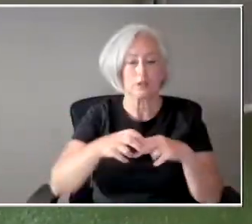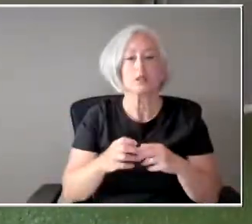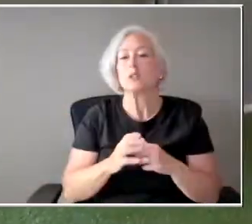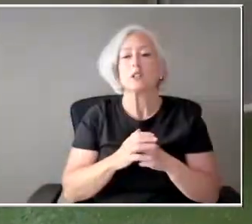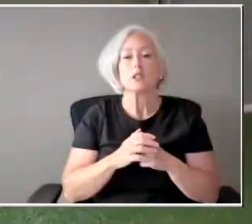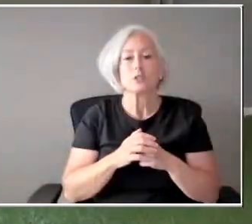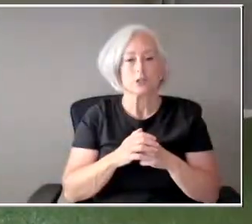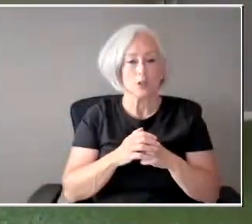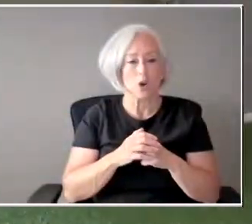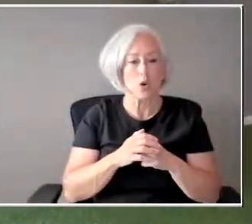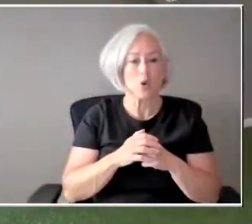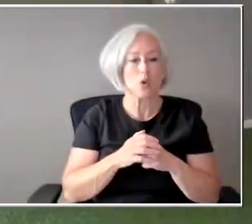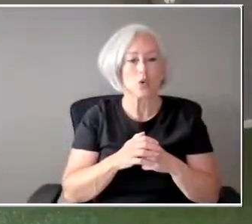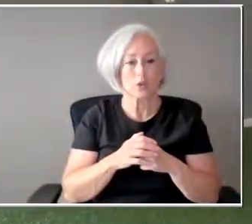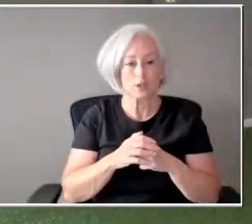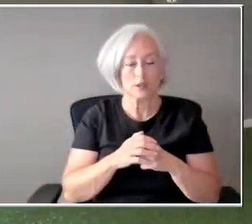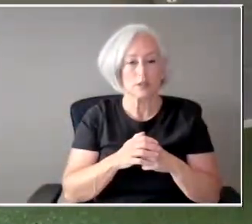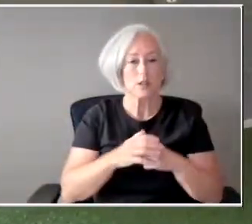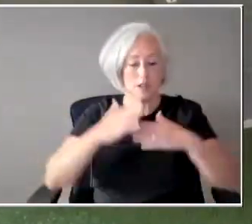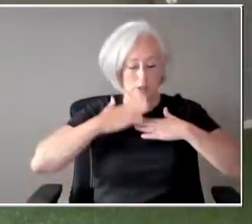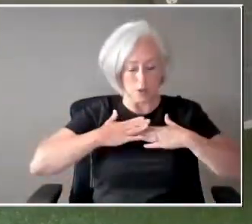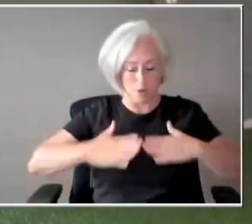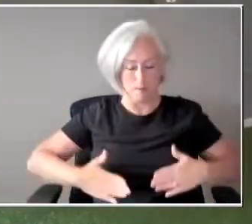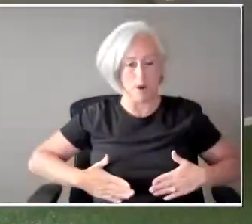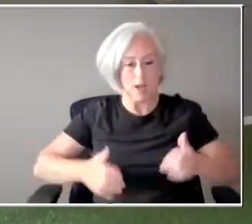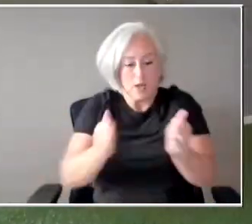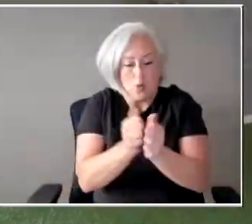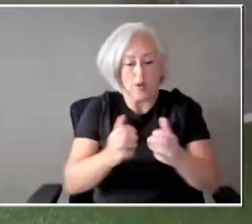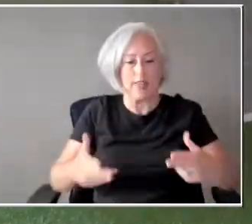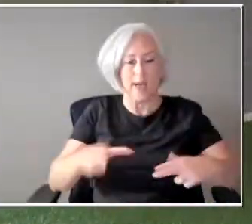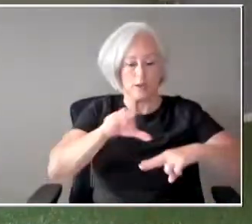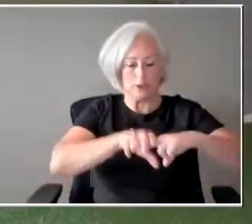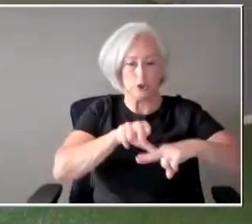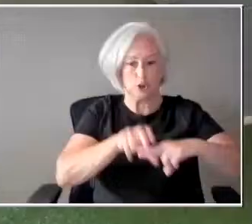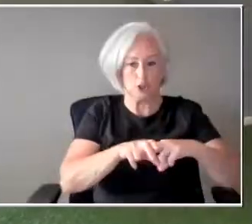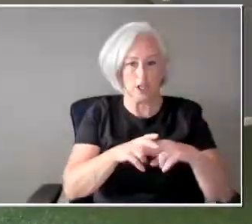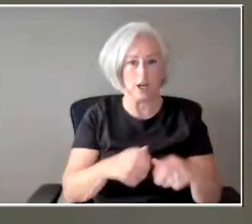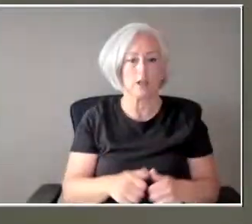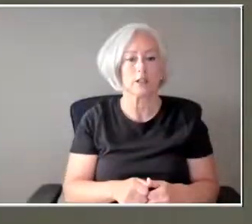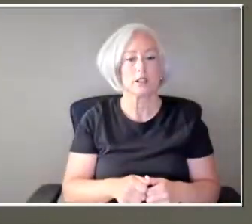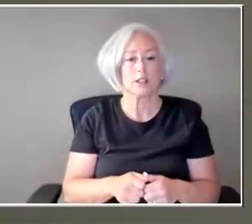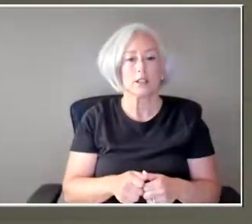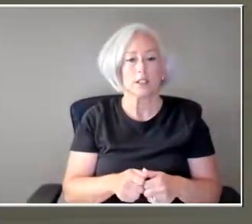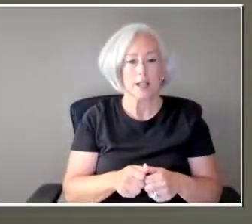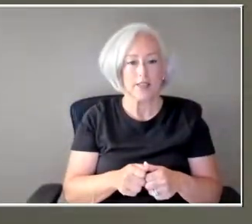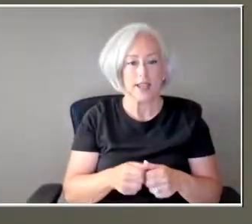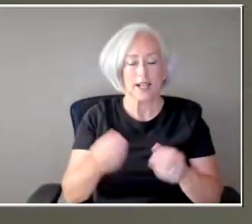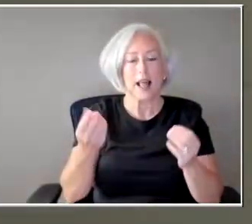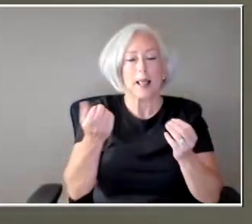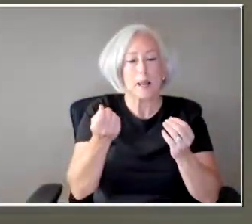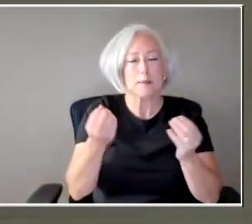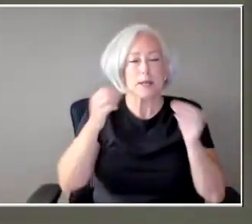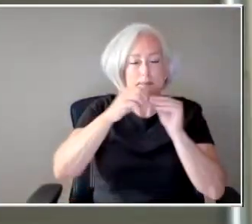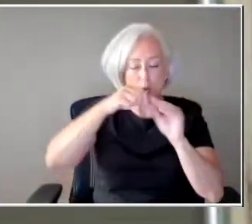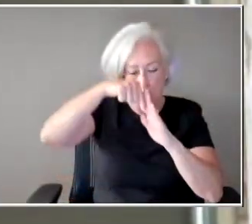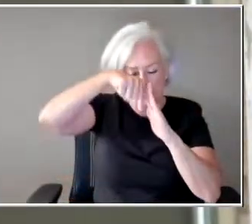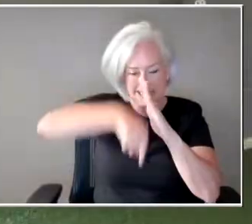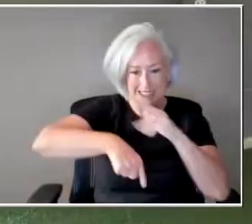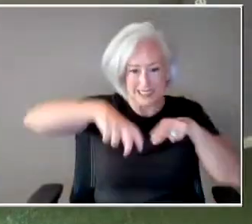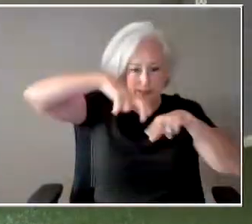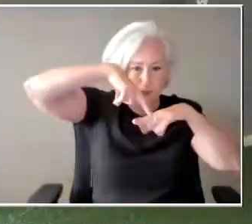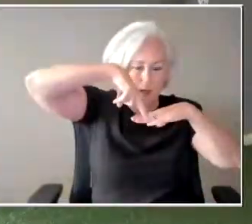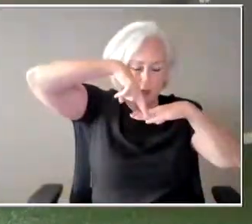squat body weight without the chair there, and then getting down into a little deeper range of motion. Perfect, that's a good deep